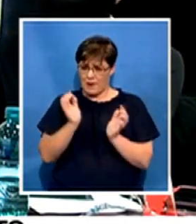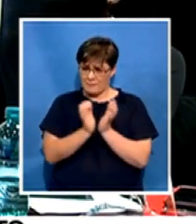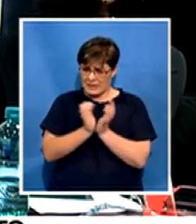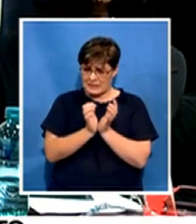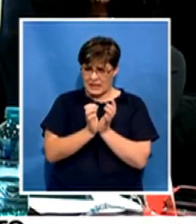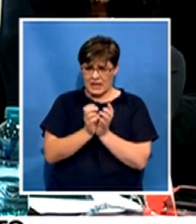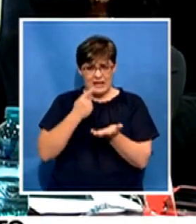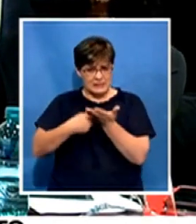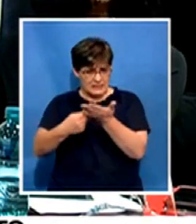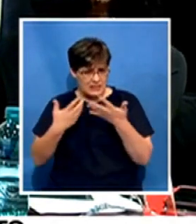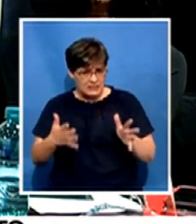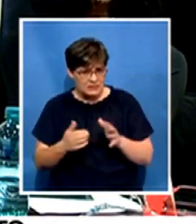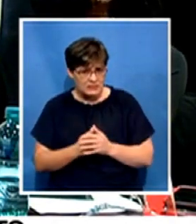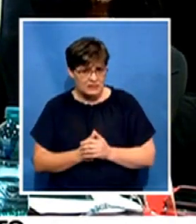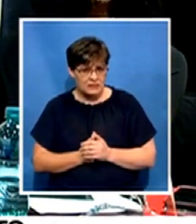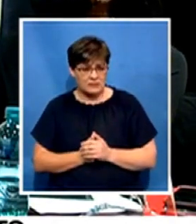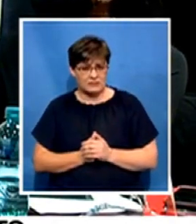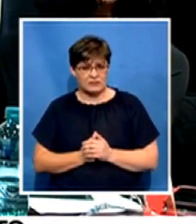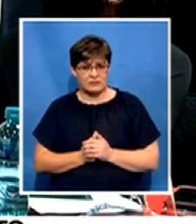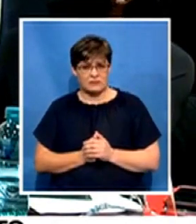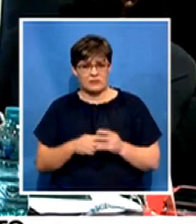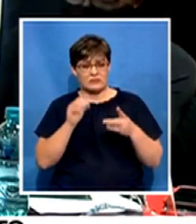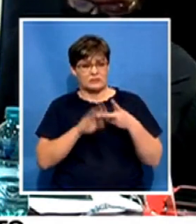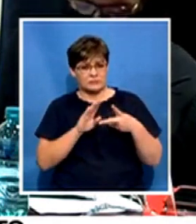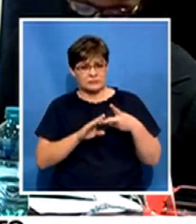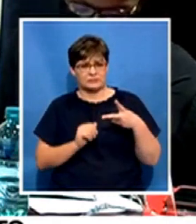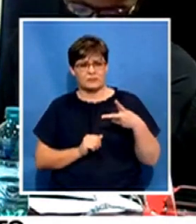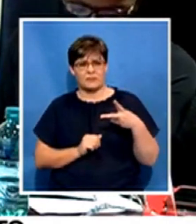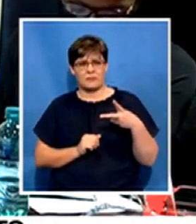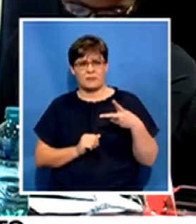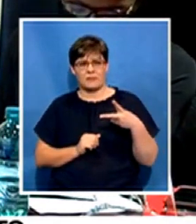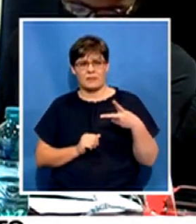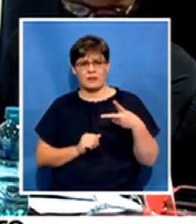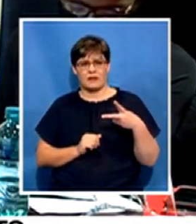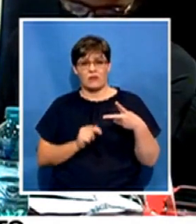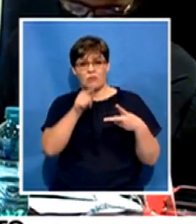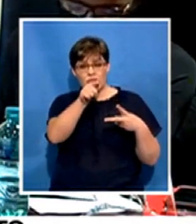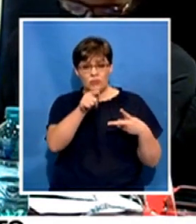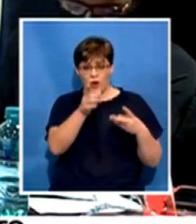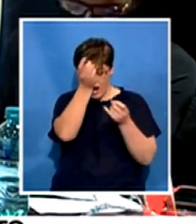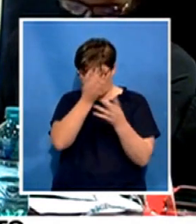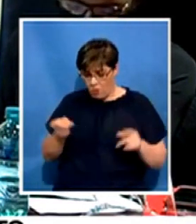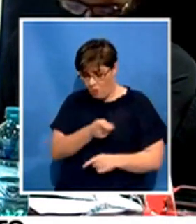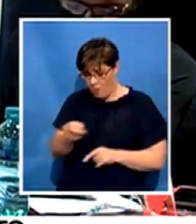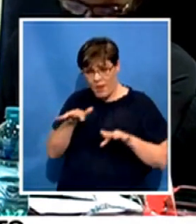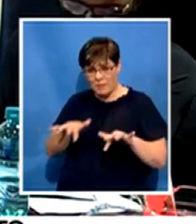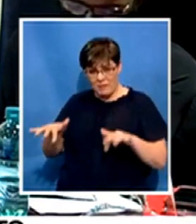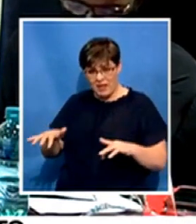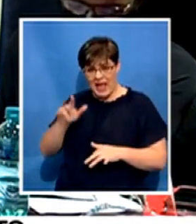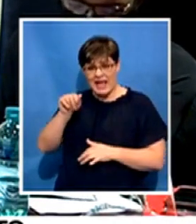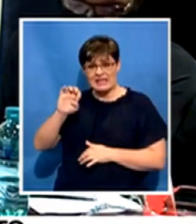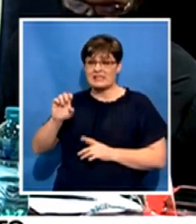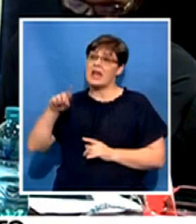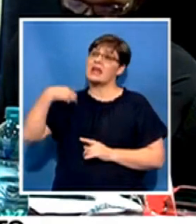And the second one was, would you tell the people to vote for the ANC in the next year's local government?